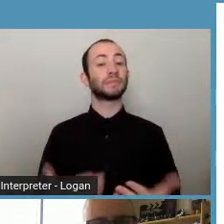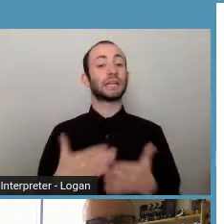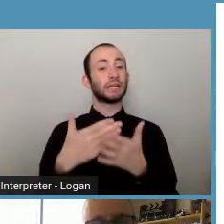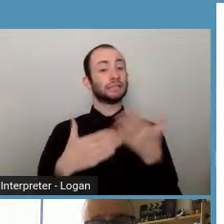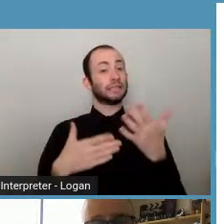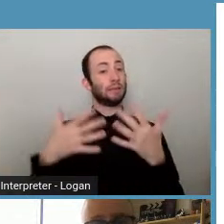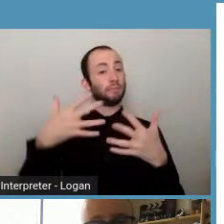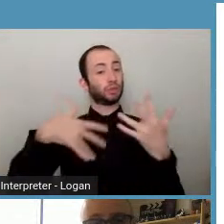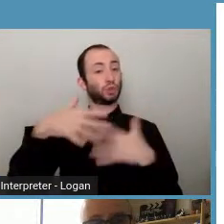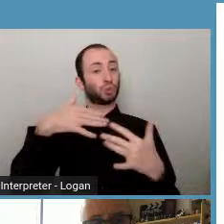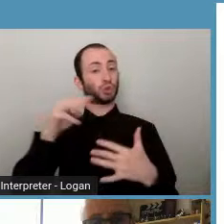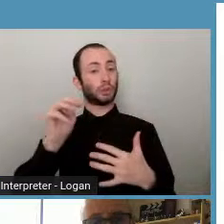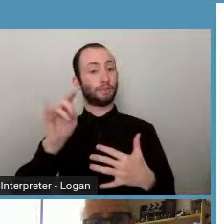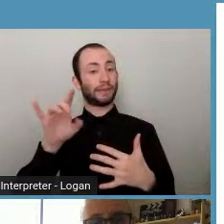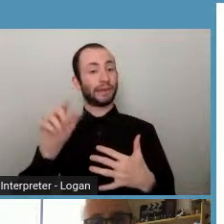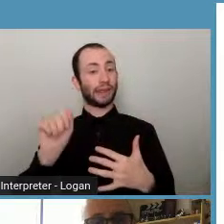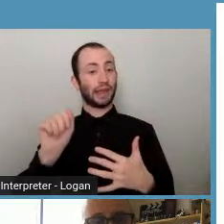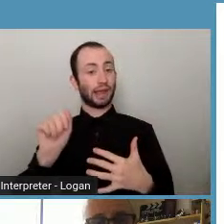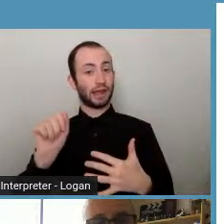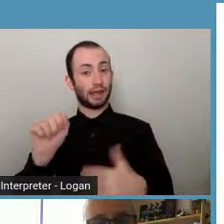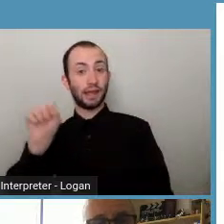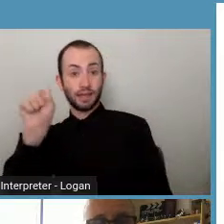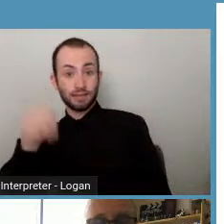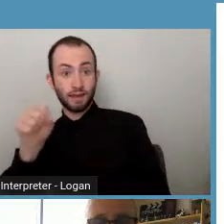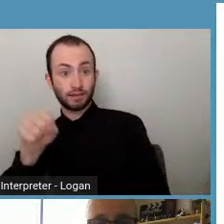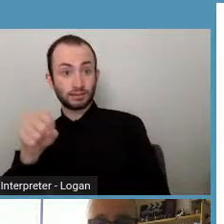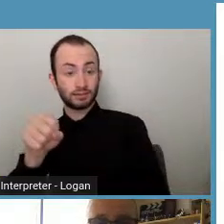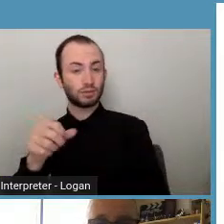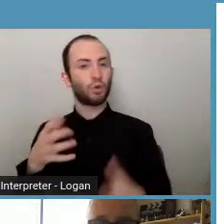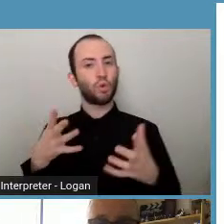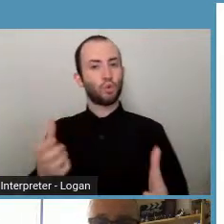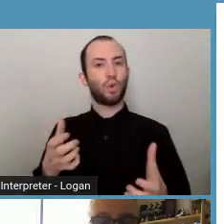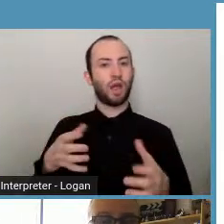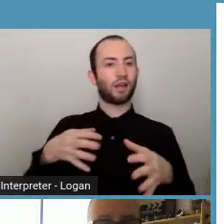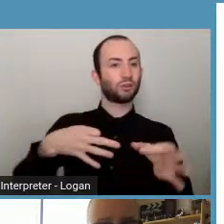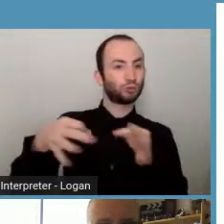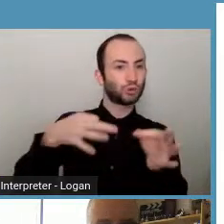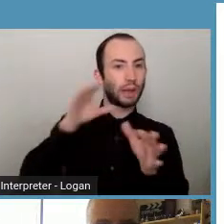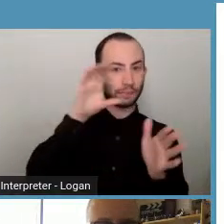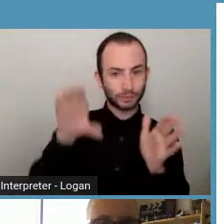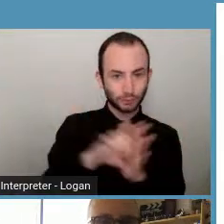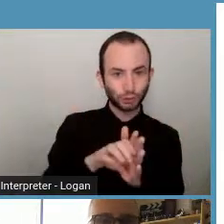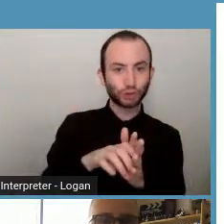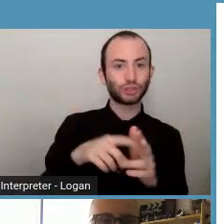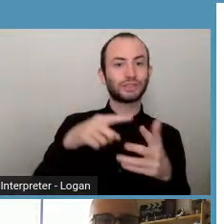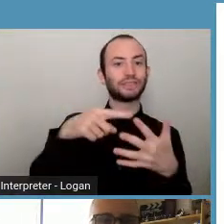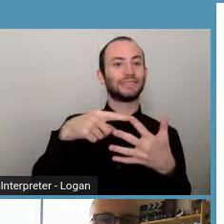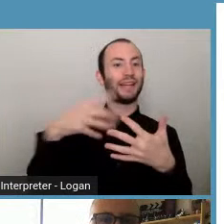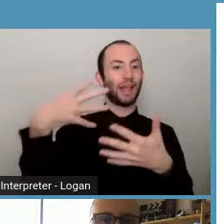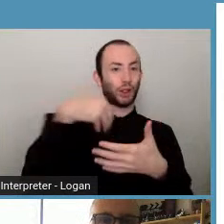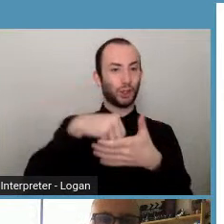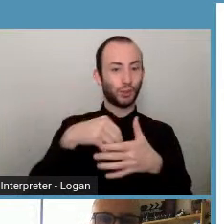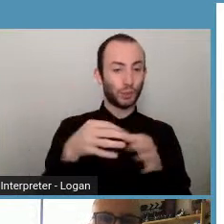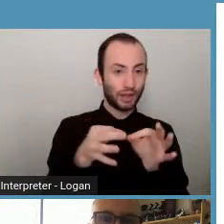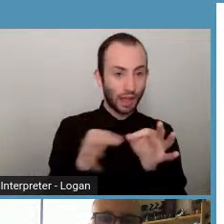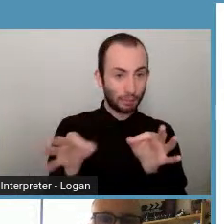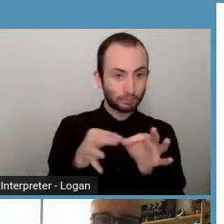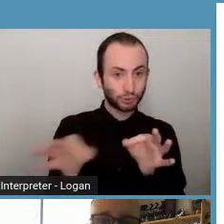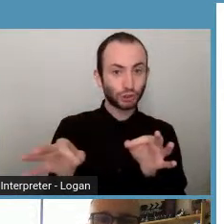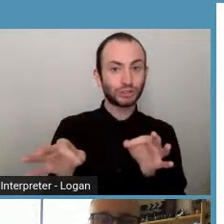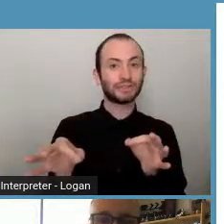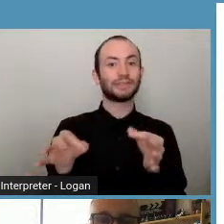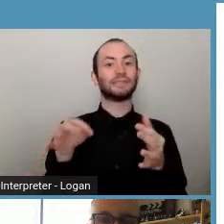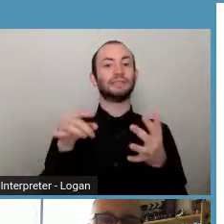do's. Let's describe our images when possible. Let's include captions and transcripts when possible. Use the